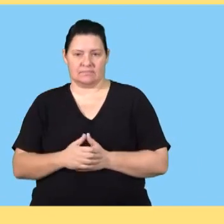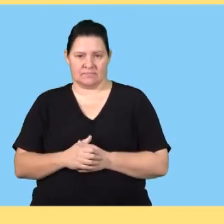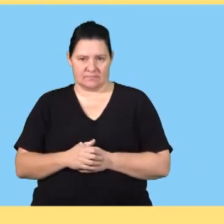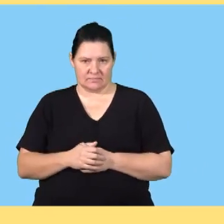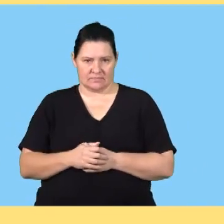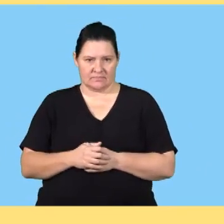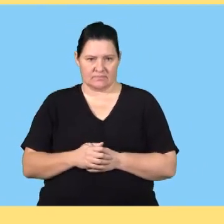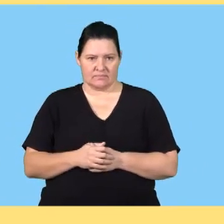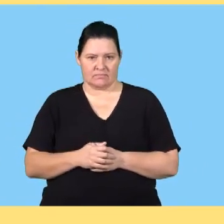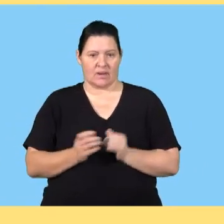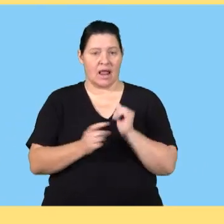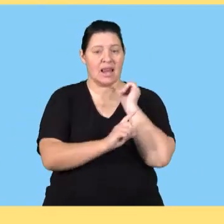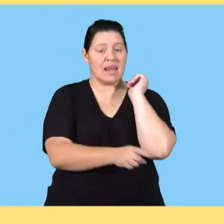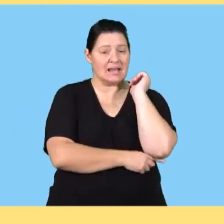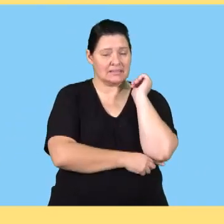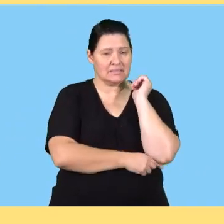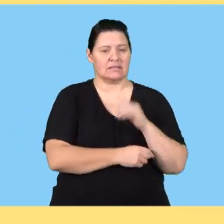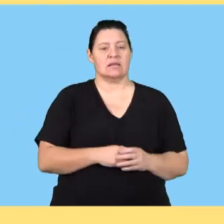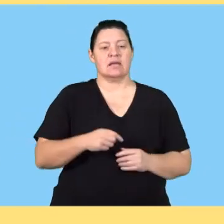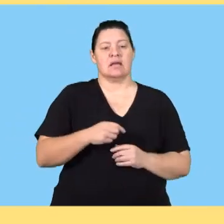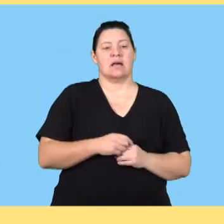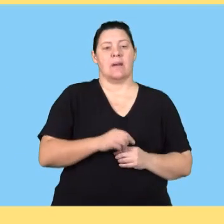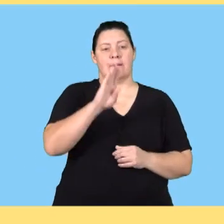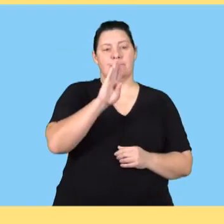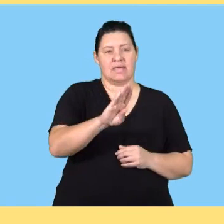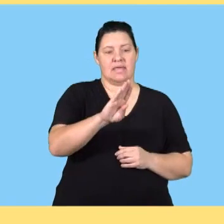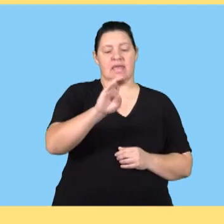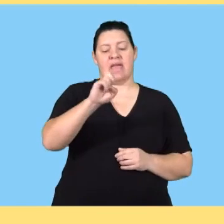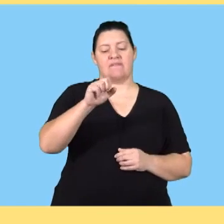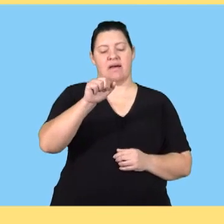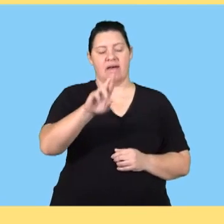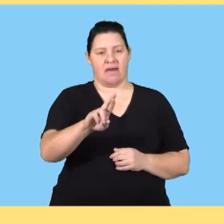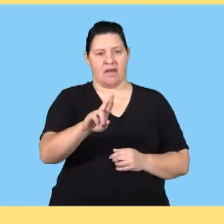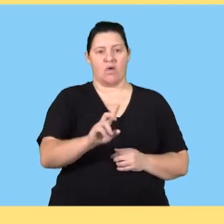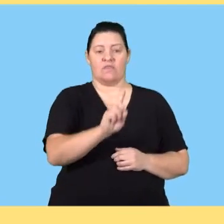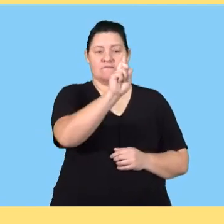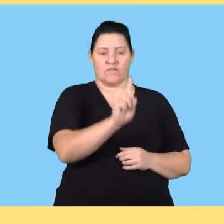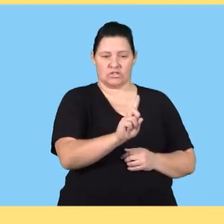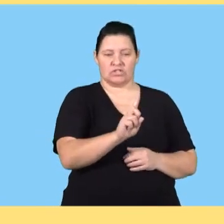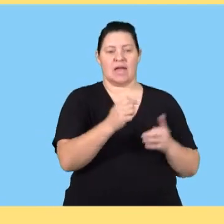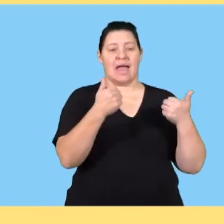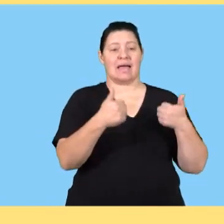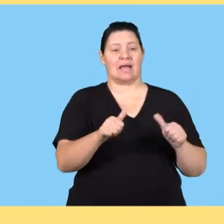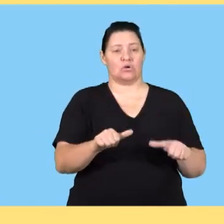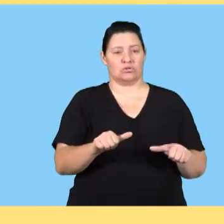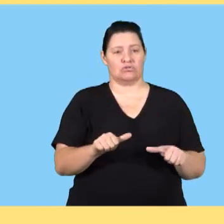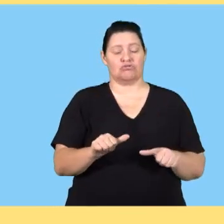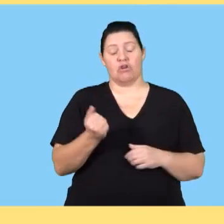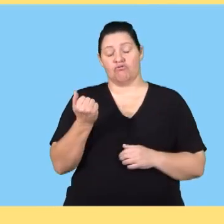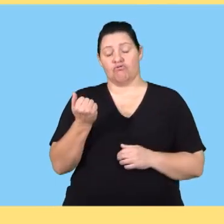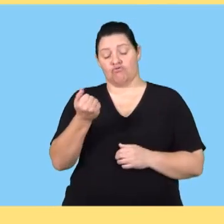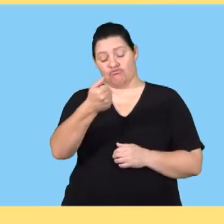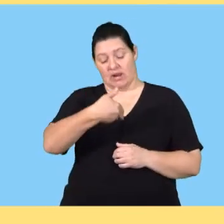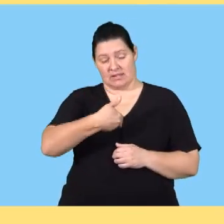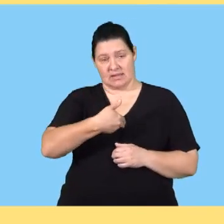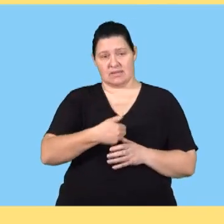14,500. The last one is be ever. On the first, accounts